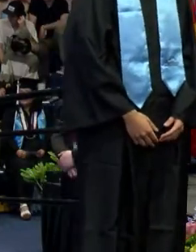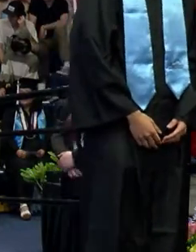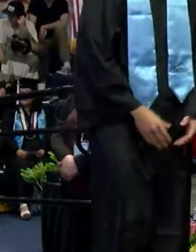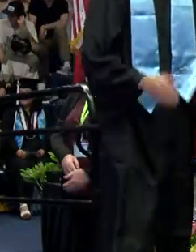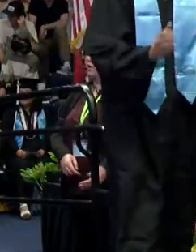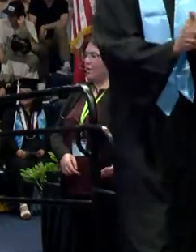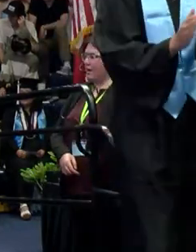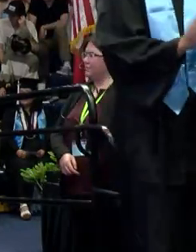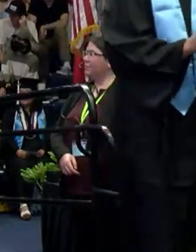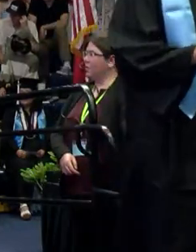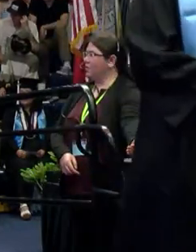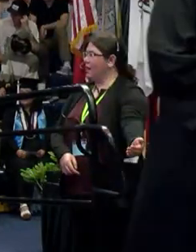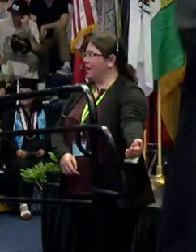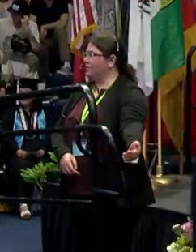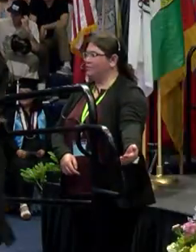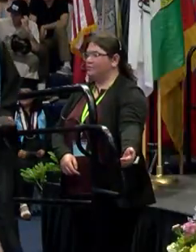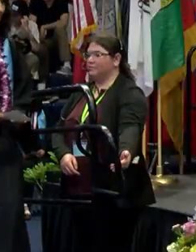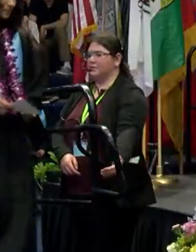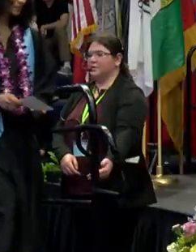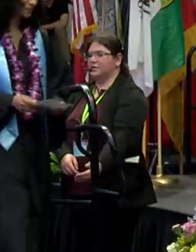Davis Moon.